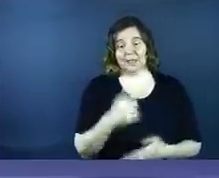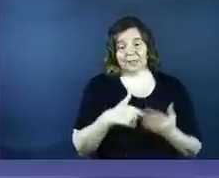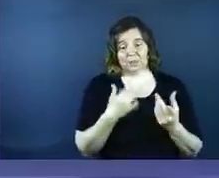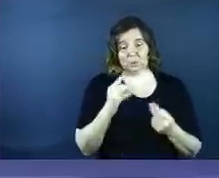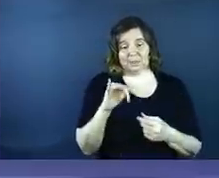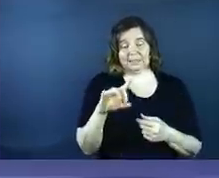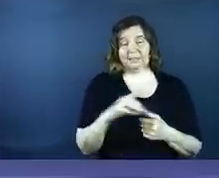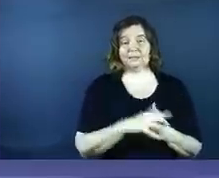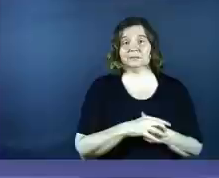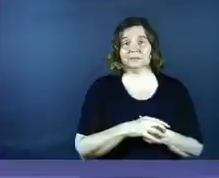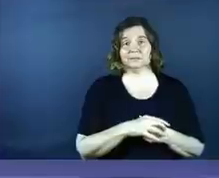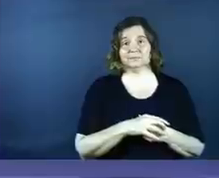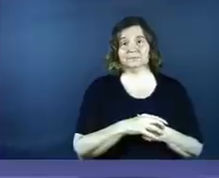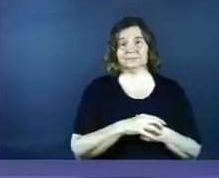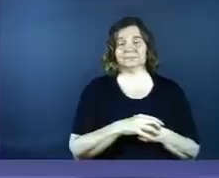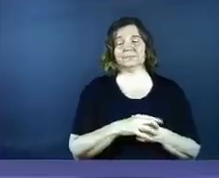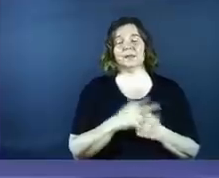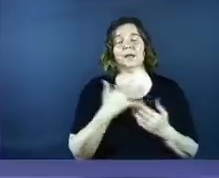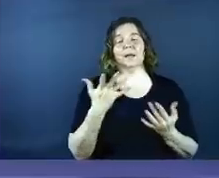did.